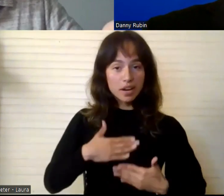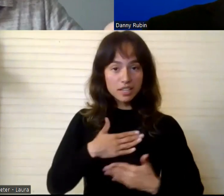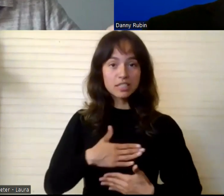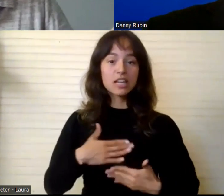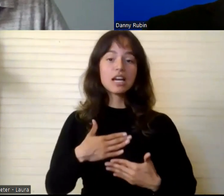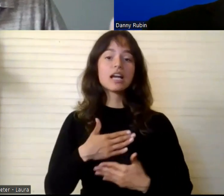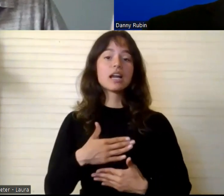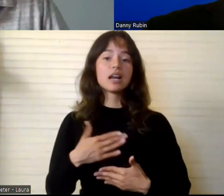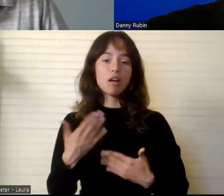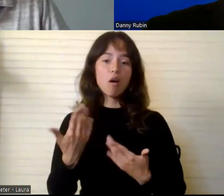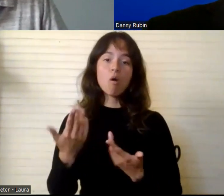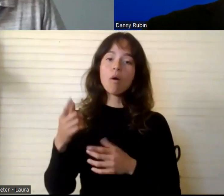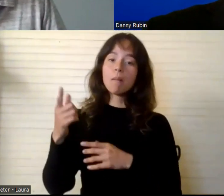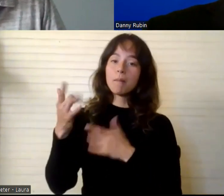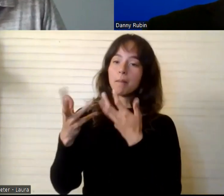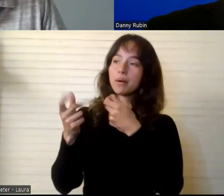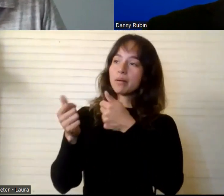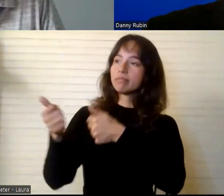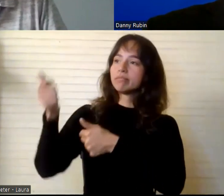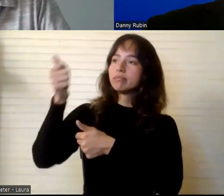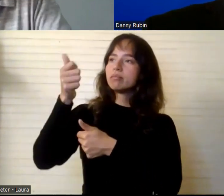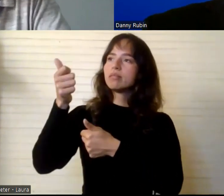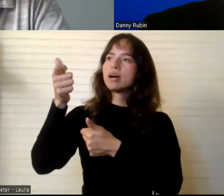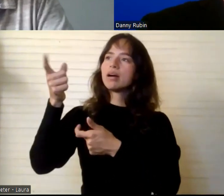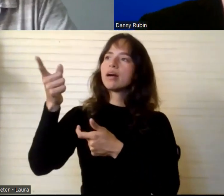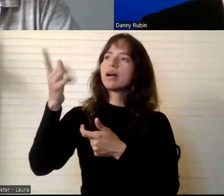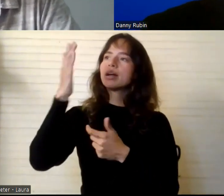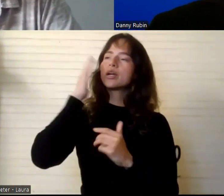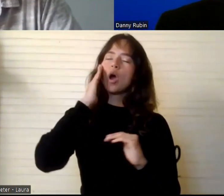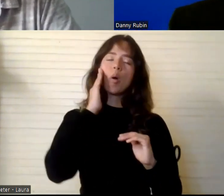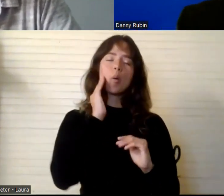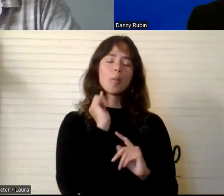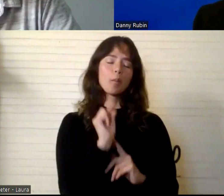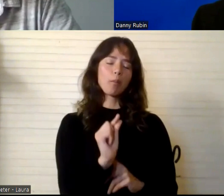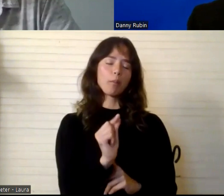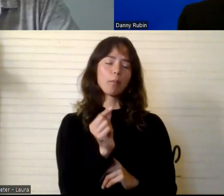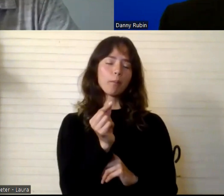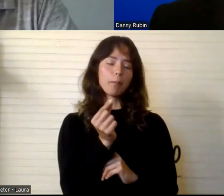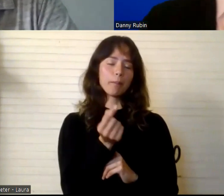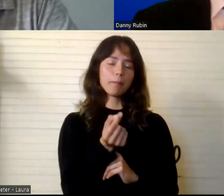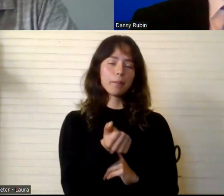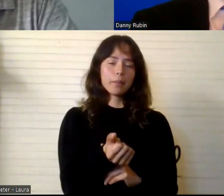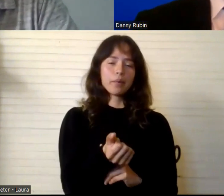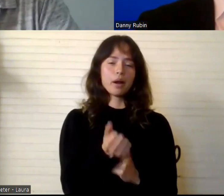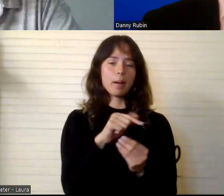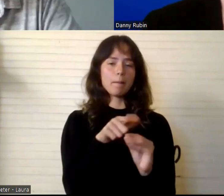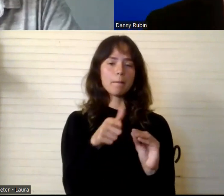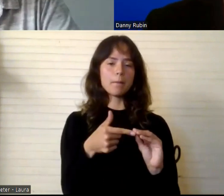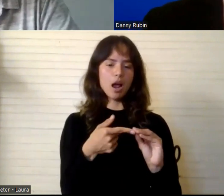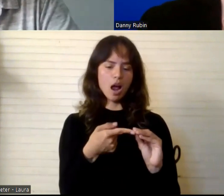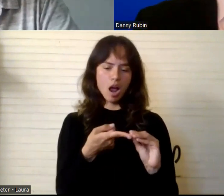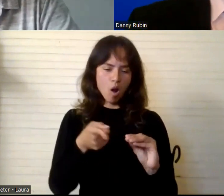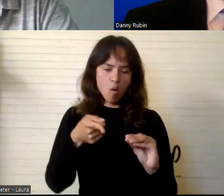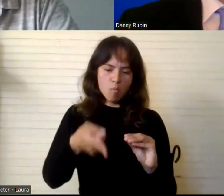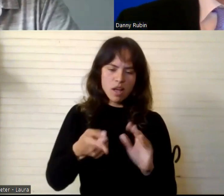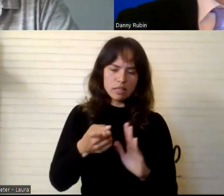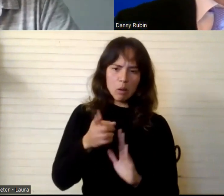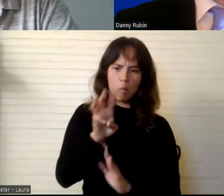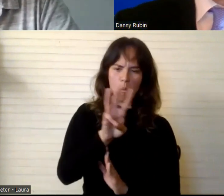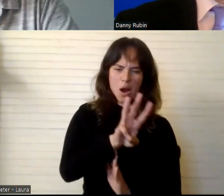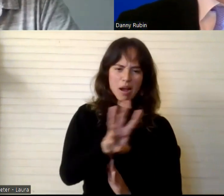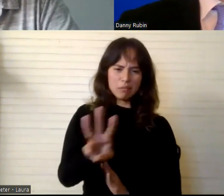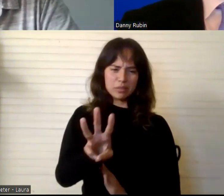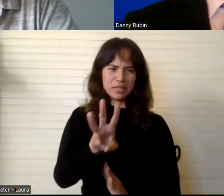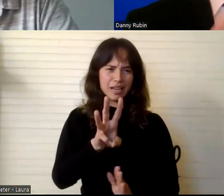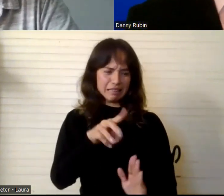about the website other than what they need and what they want in the end product. Well, I think it's so critical, and I hope we've addressed it enough in